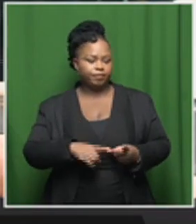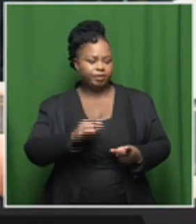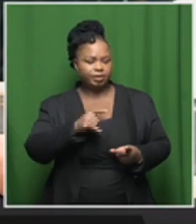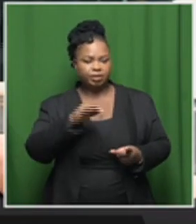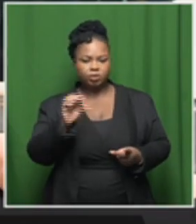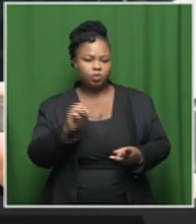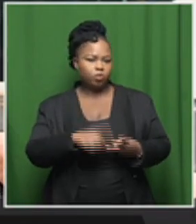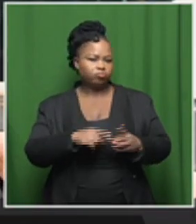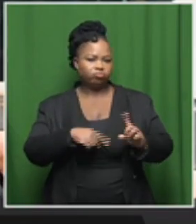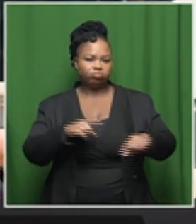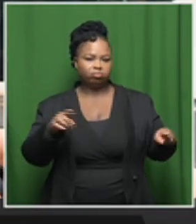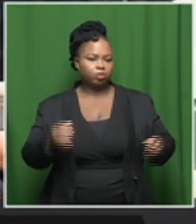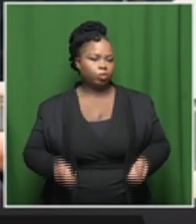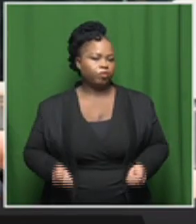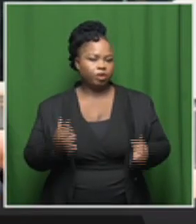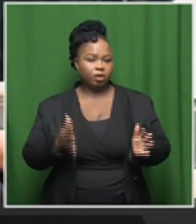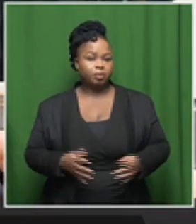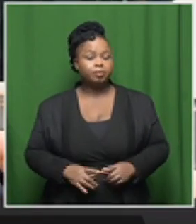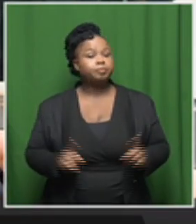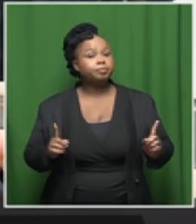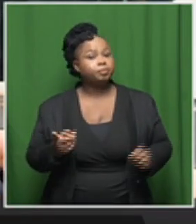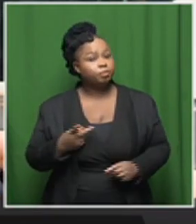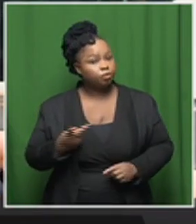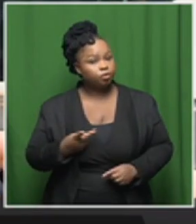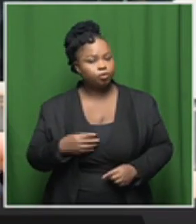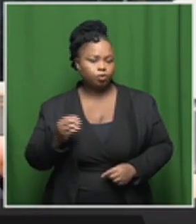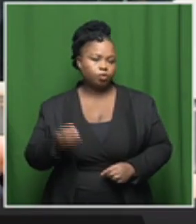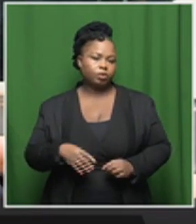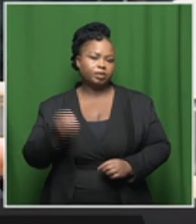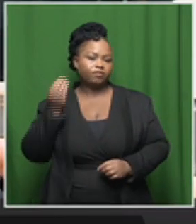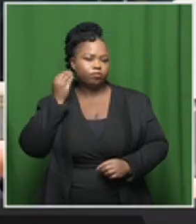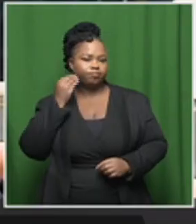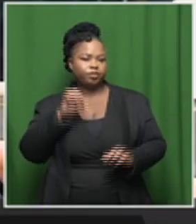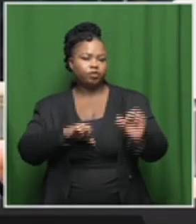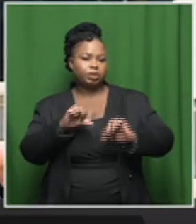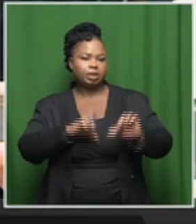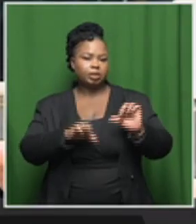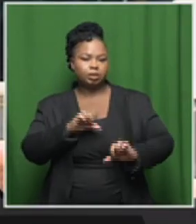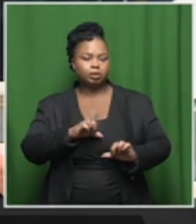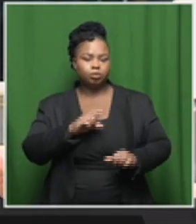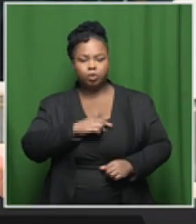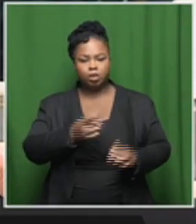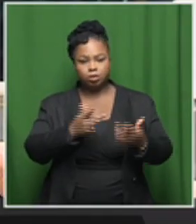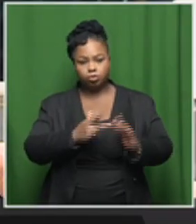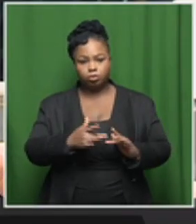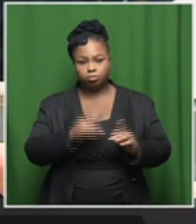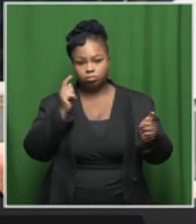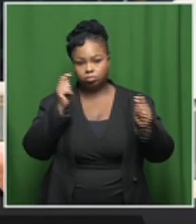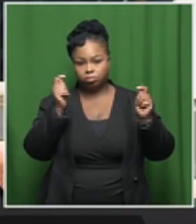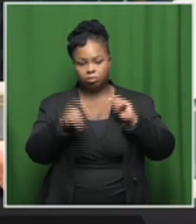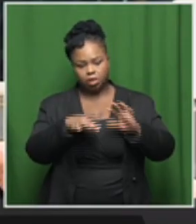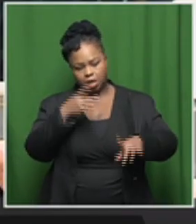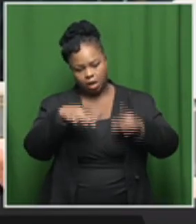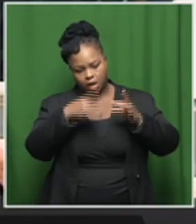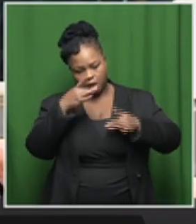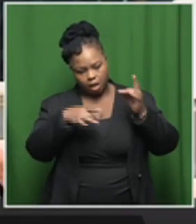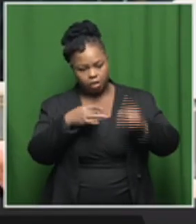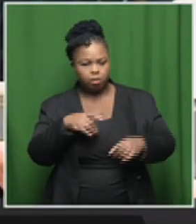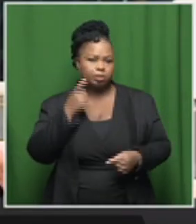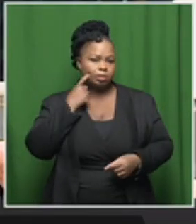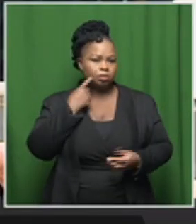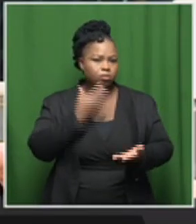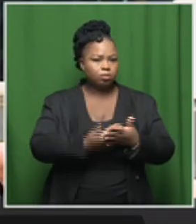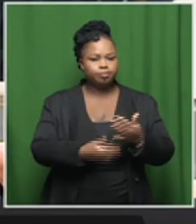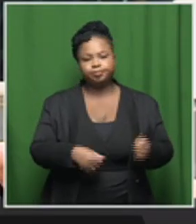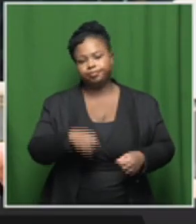all different service providers. But most importantly, we look for data scientists. The network is evolving. We're looking for people that can analyze data. We're looking for